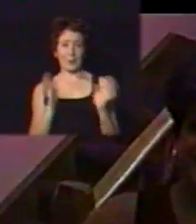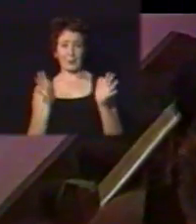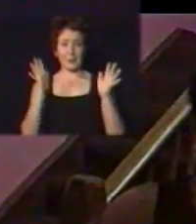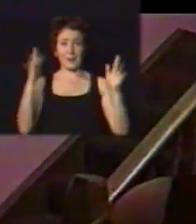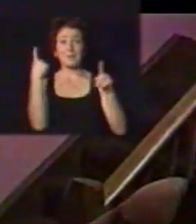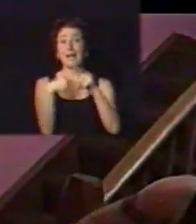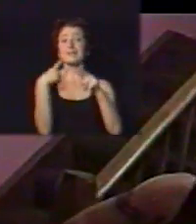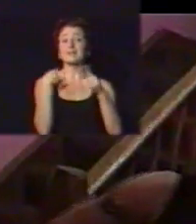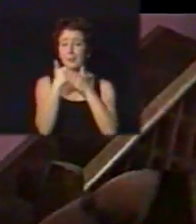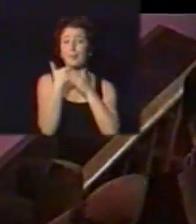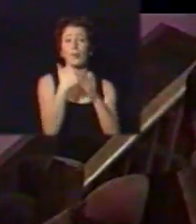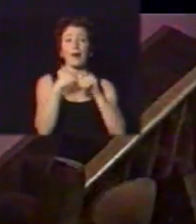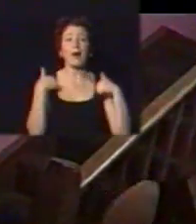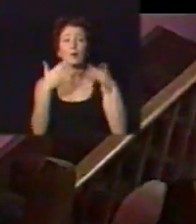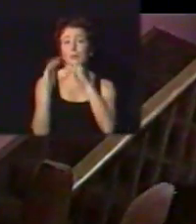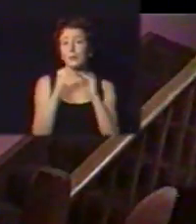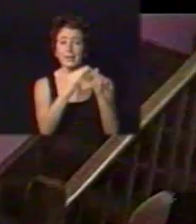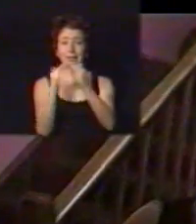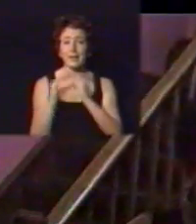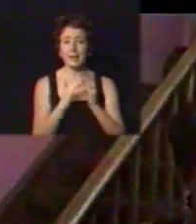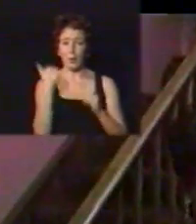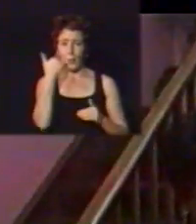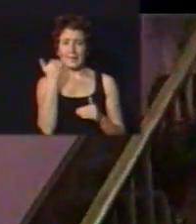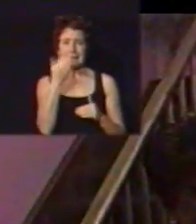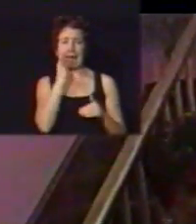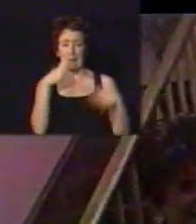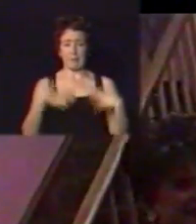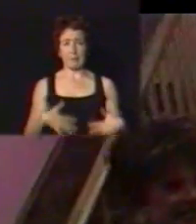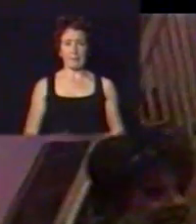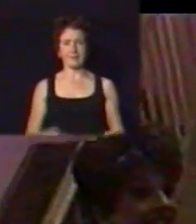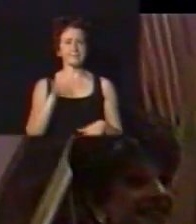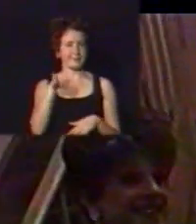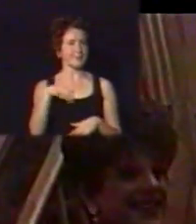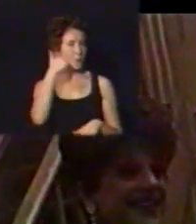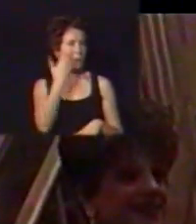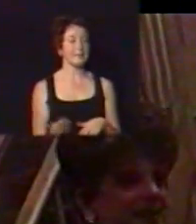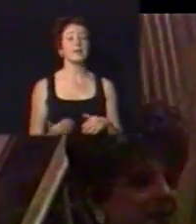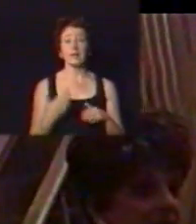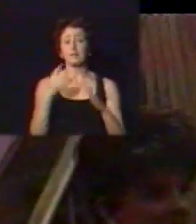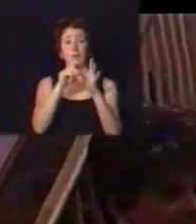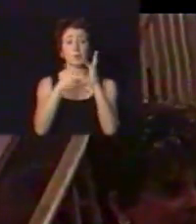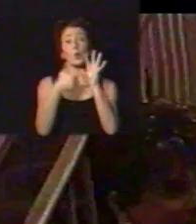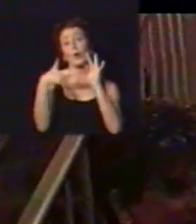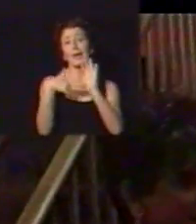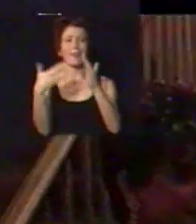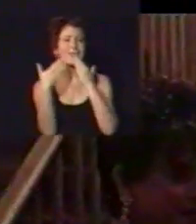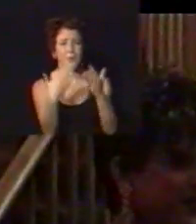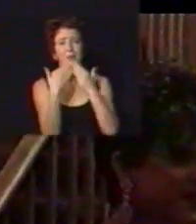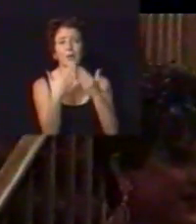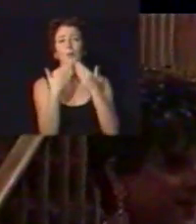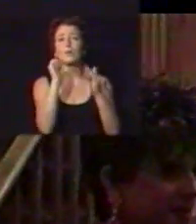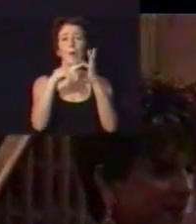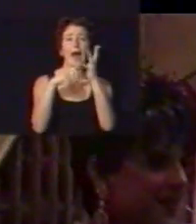community. So what? Well, I had to wear the Aboriginal flag throughout that, so... Absolutely. Well, Doreen Manganini, thank you for being Outblack